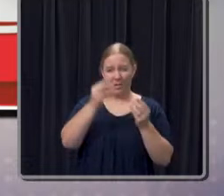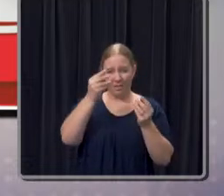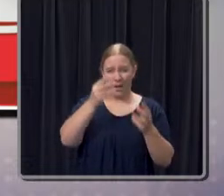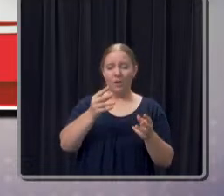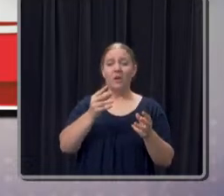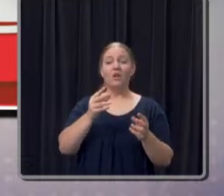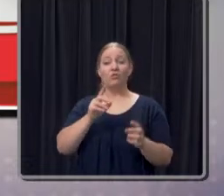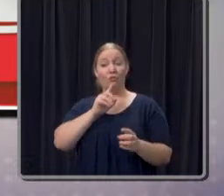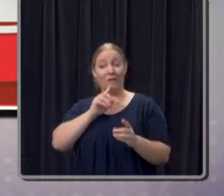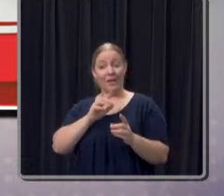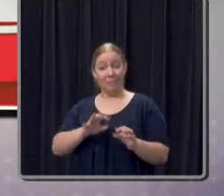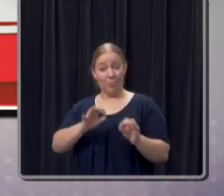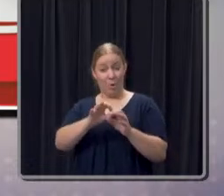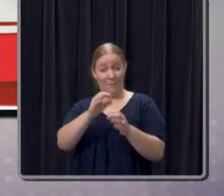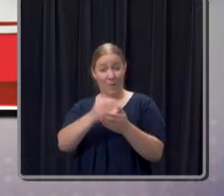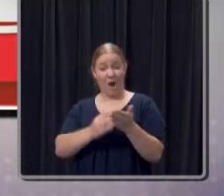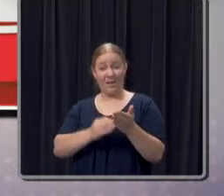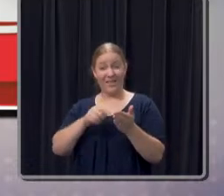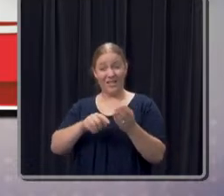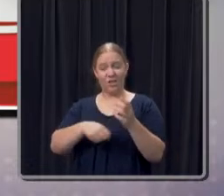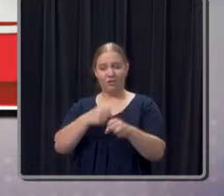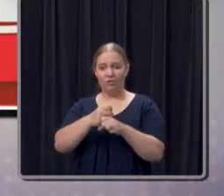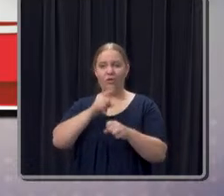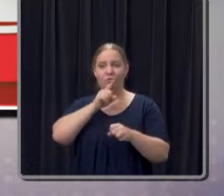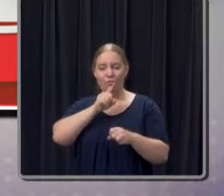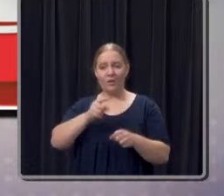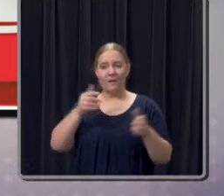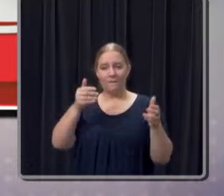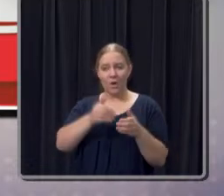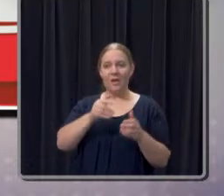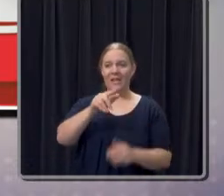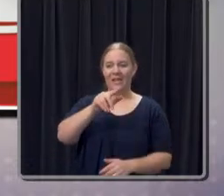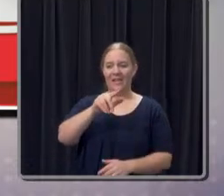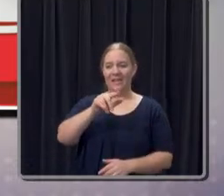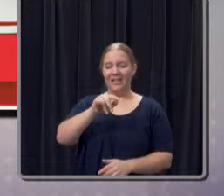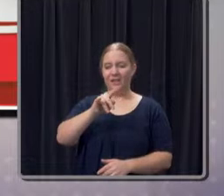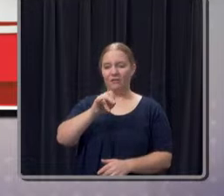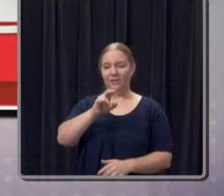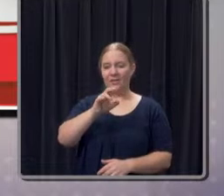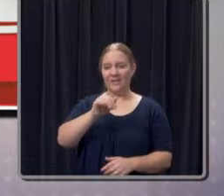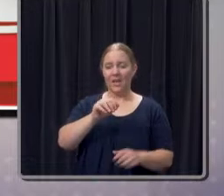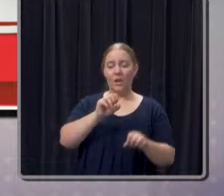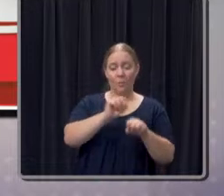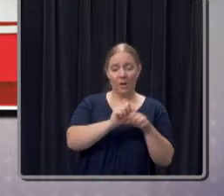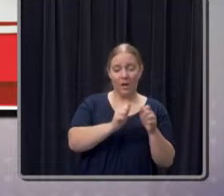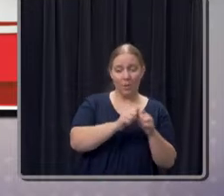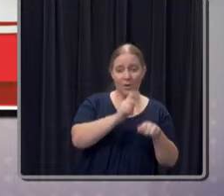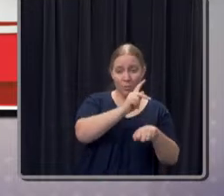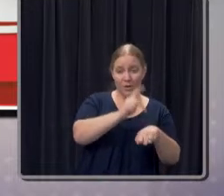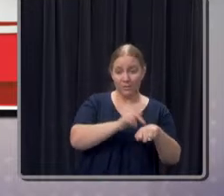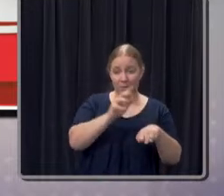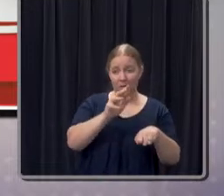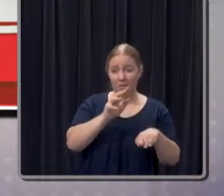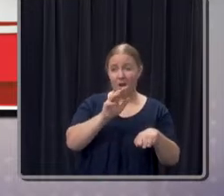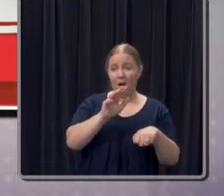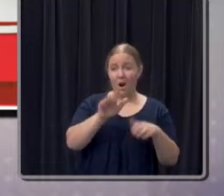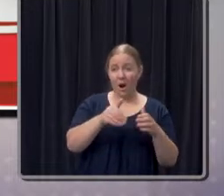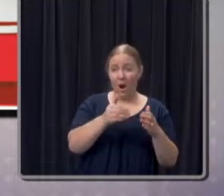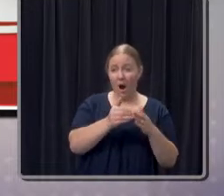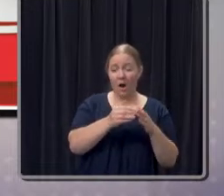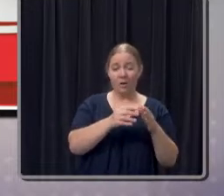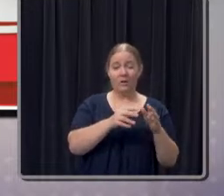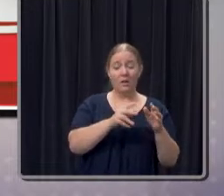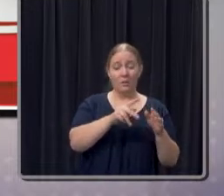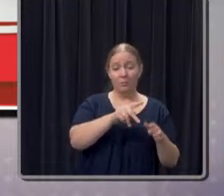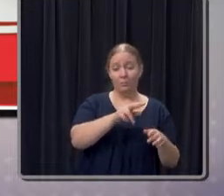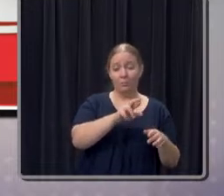us this year has been really honing in on that assessment literacy as we work with administrators at all levels, including the district